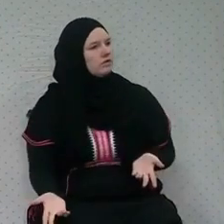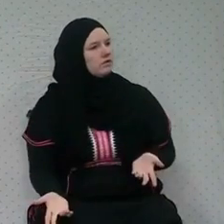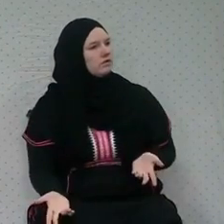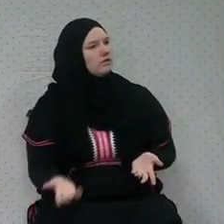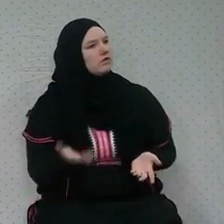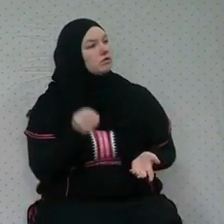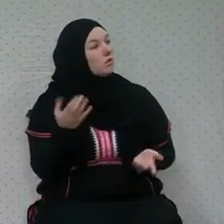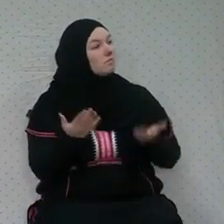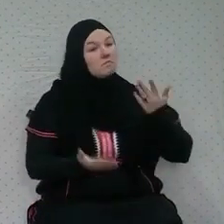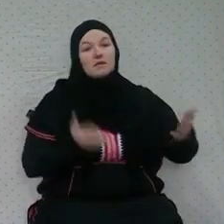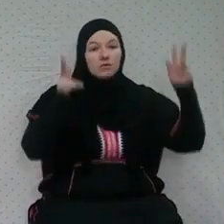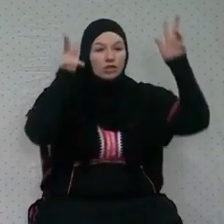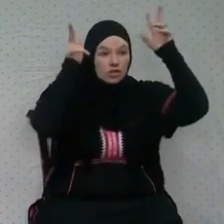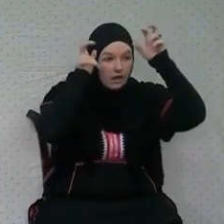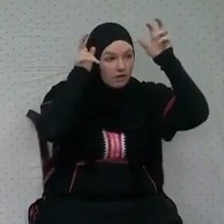the shaitan